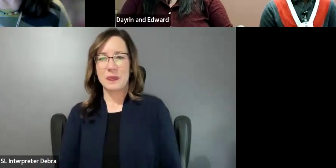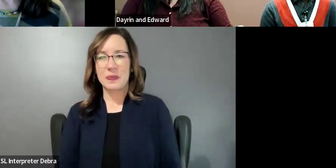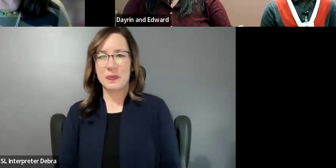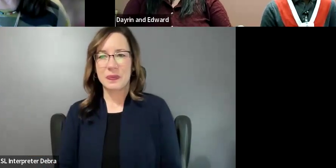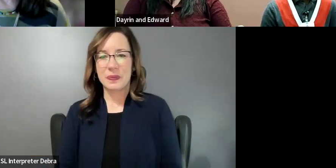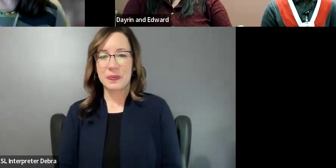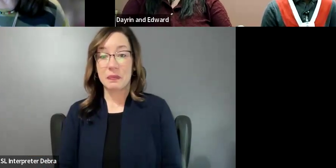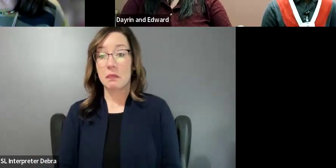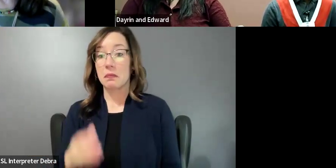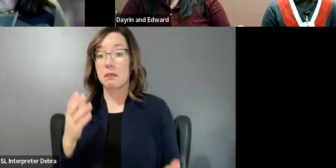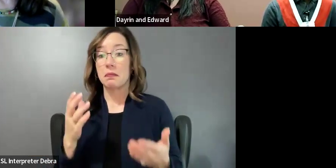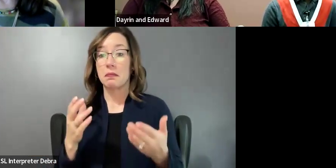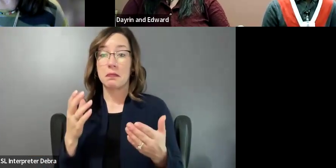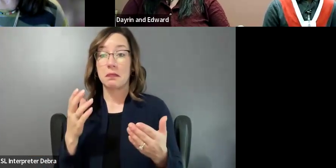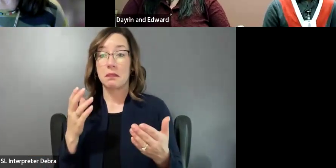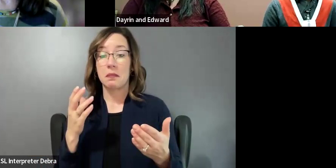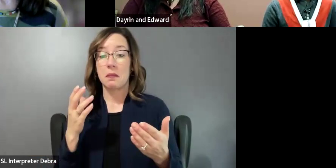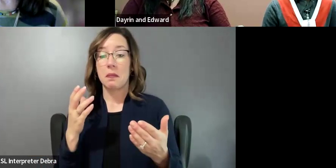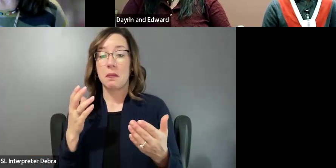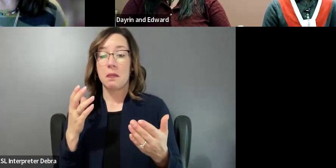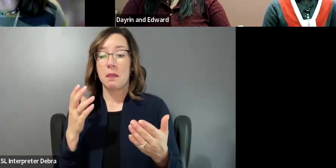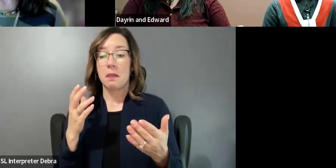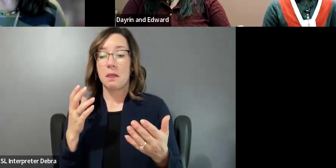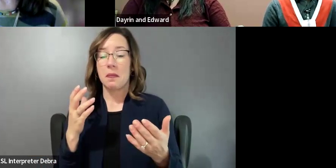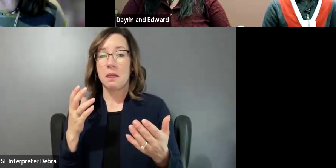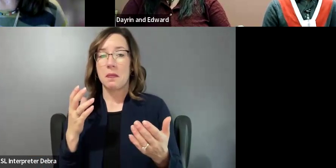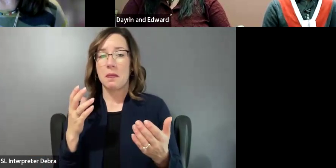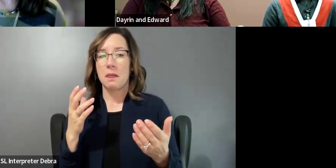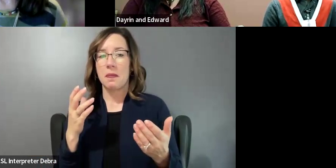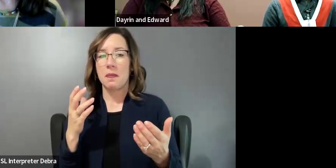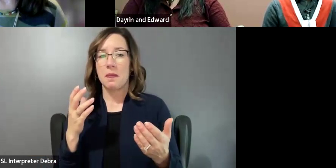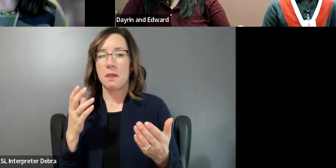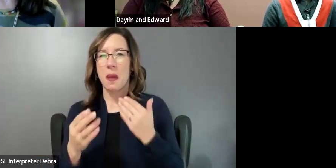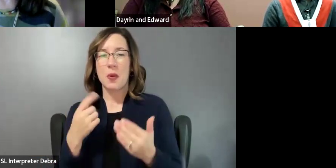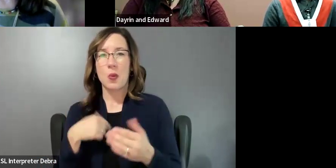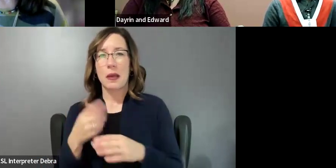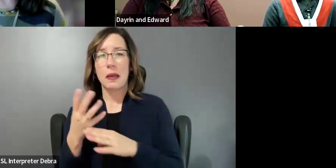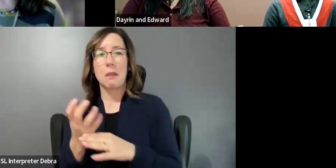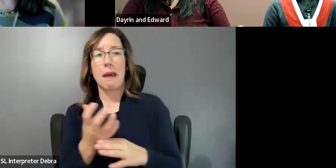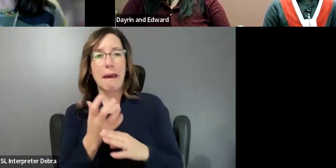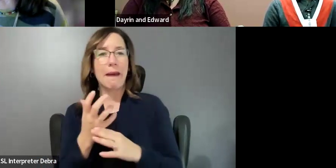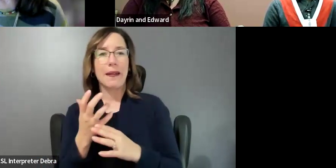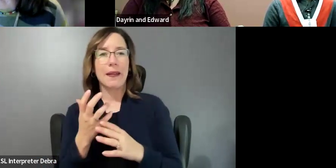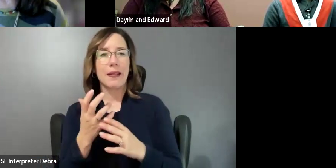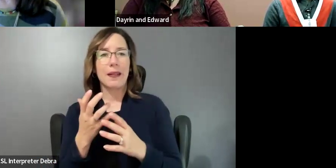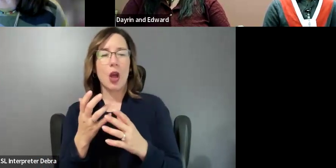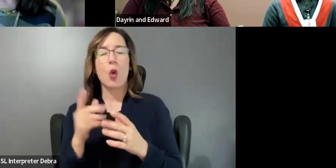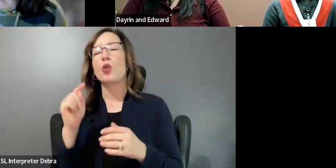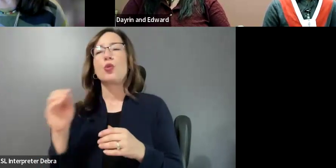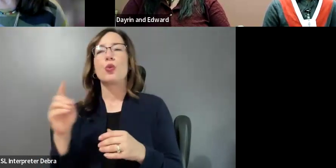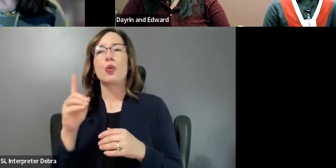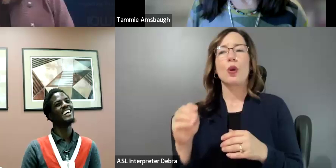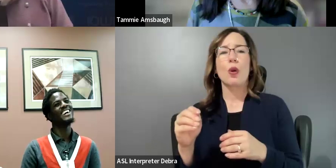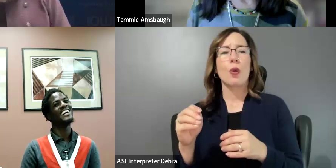We might have a make your mark to get go bag that we can send out to people. Yeah,